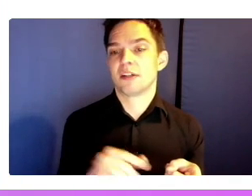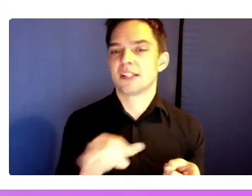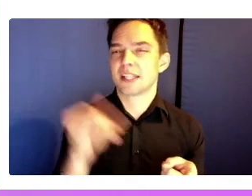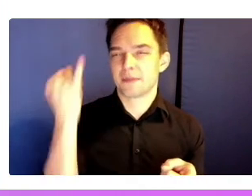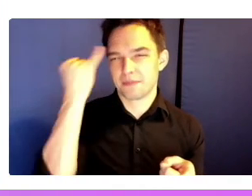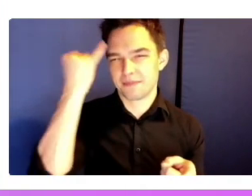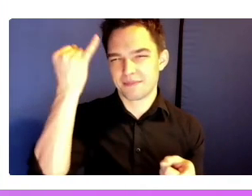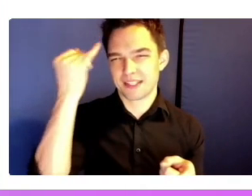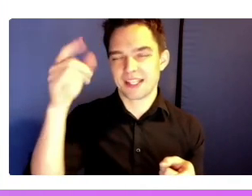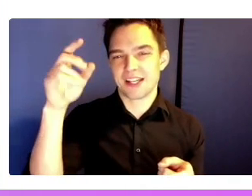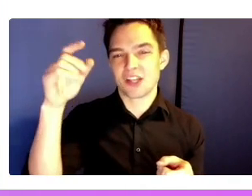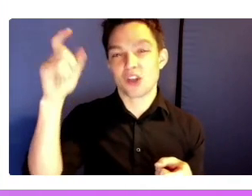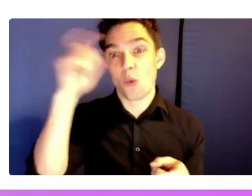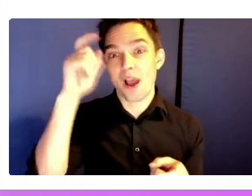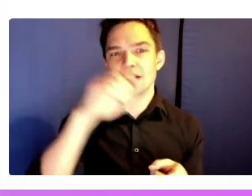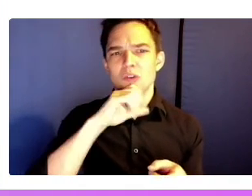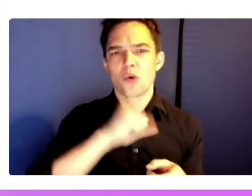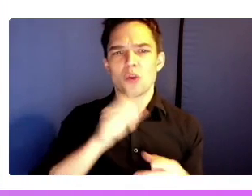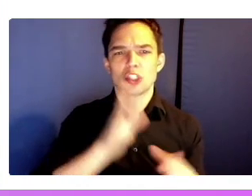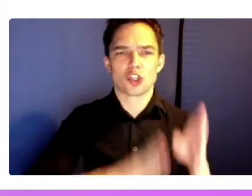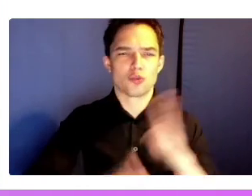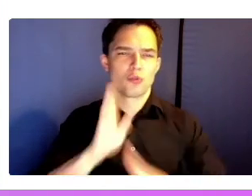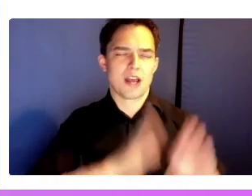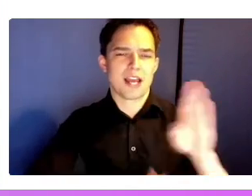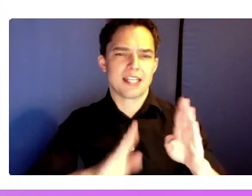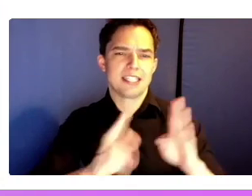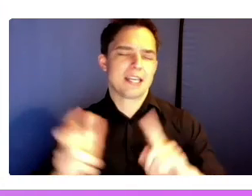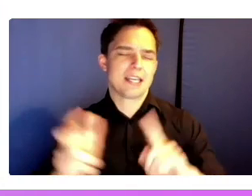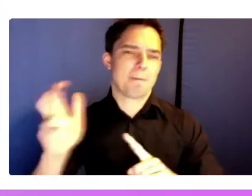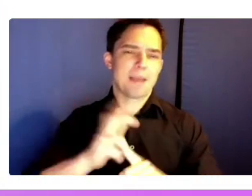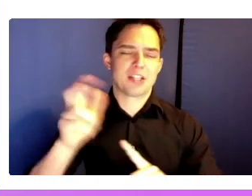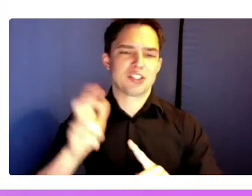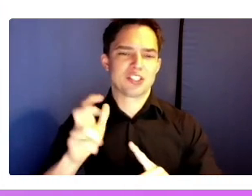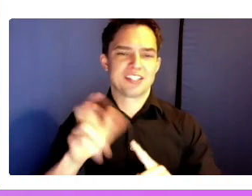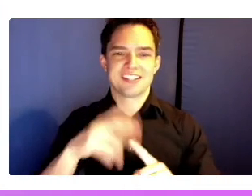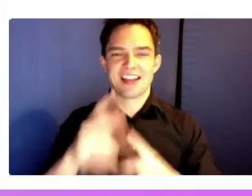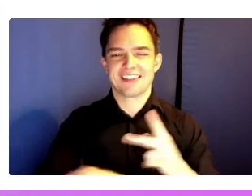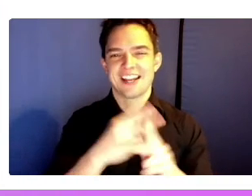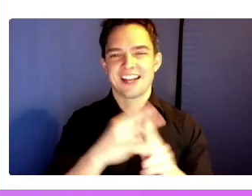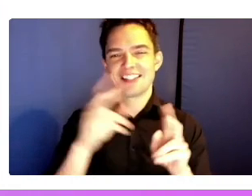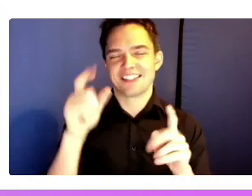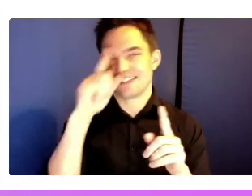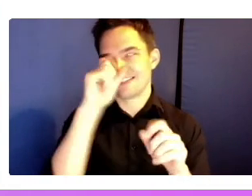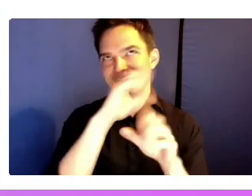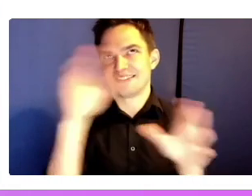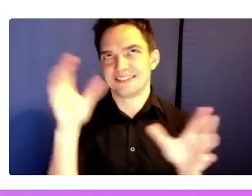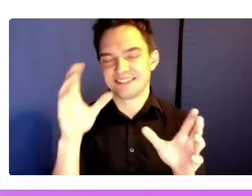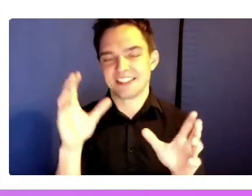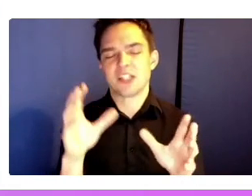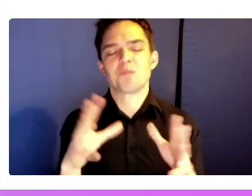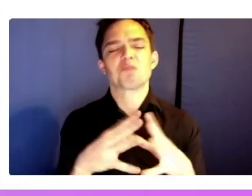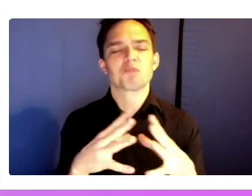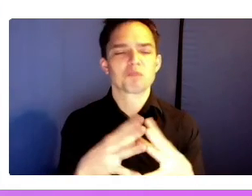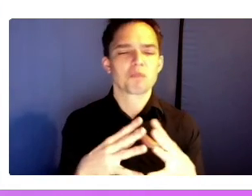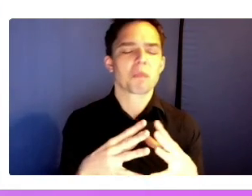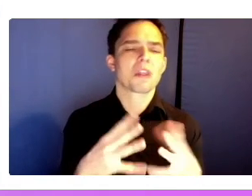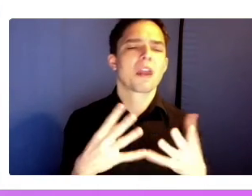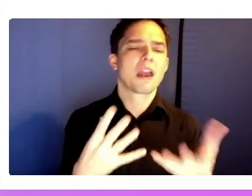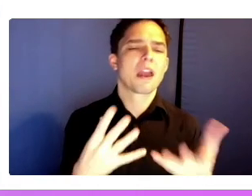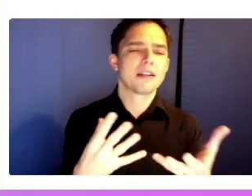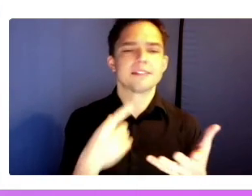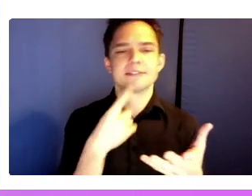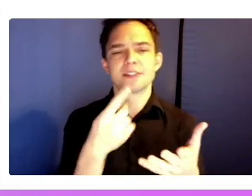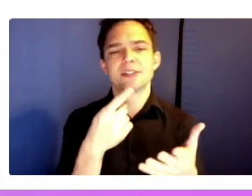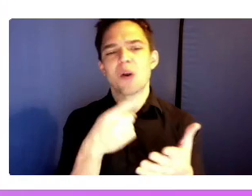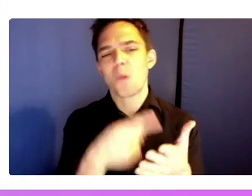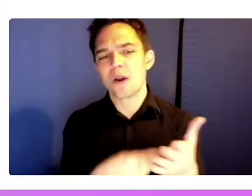karate master, sort of just that trope, just like, I'm going to make you paint the fence